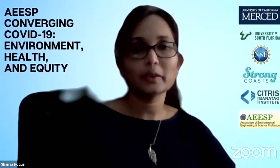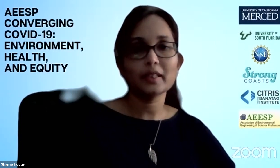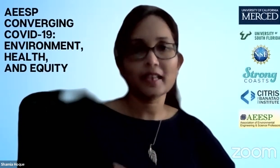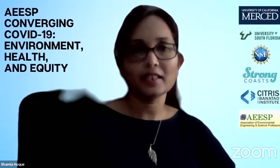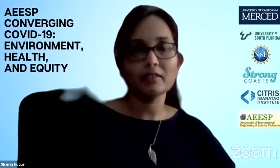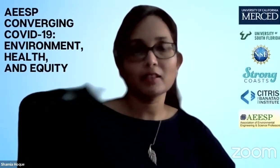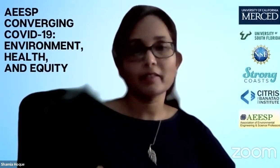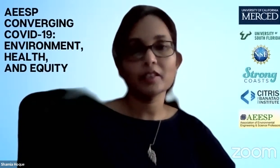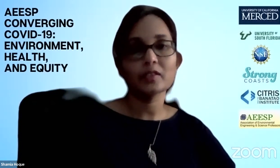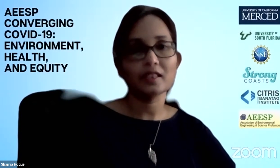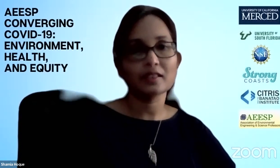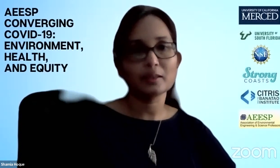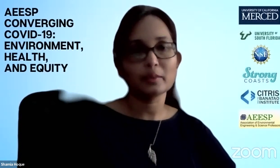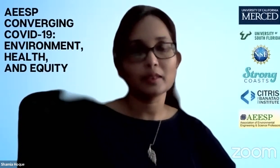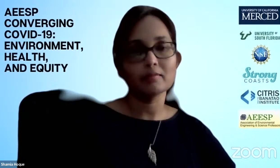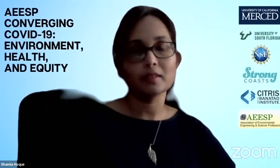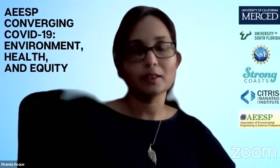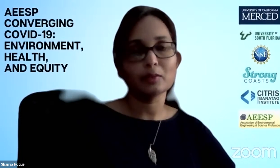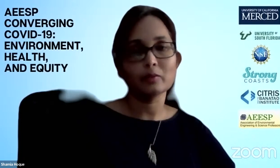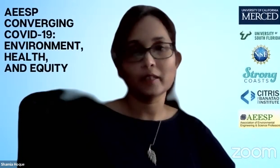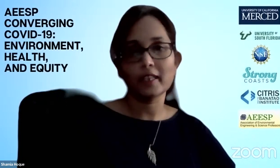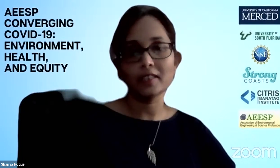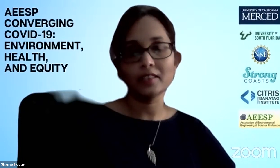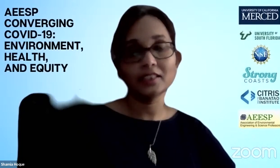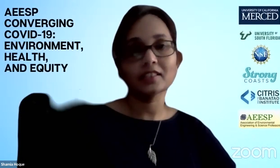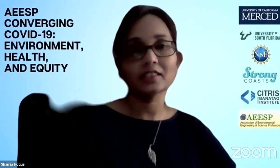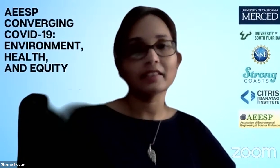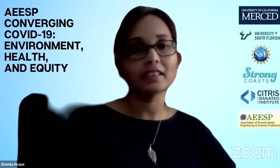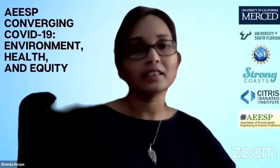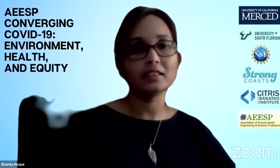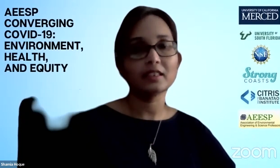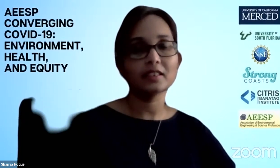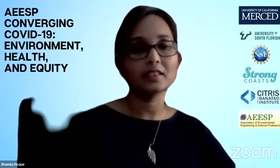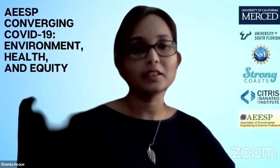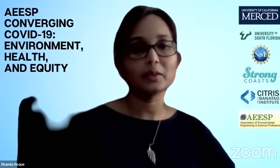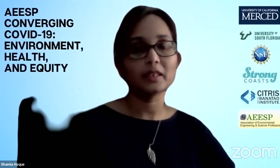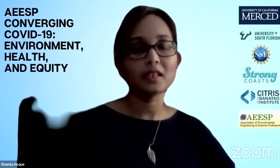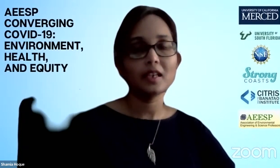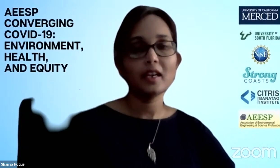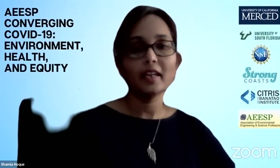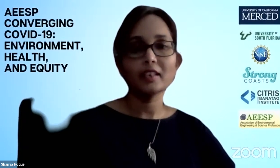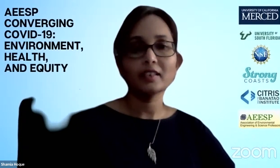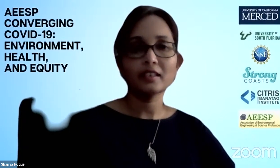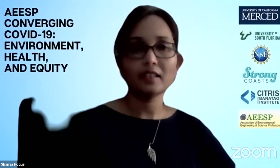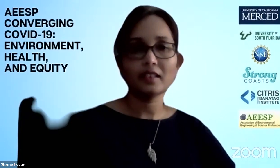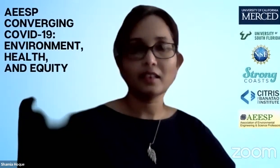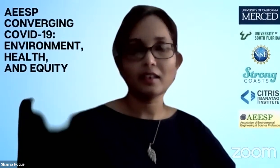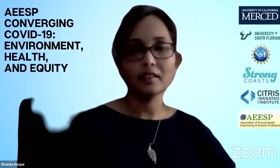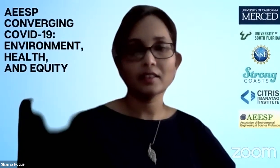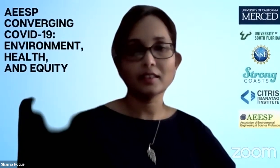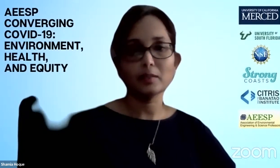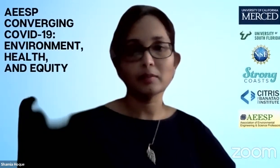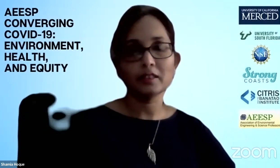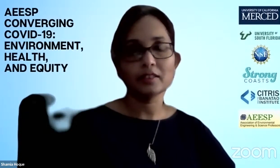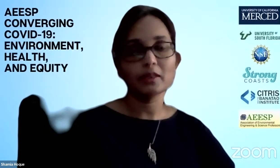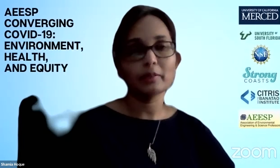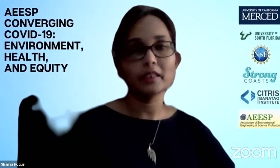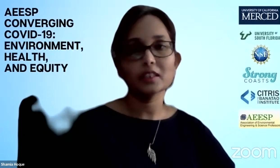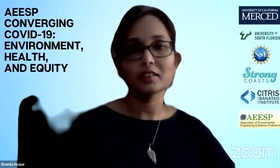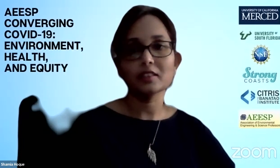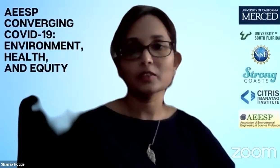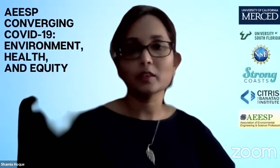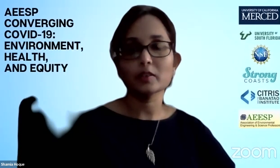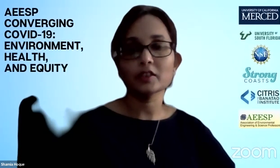in touch with that level of enthusiasm and getting teachers interested into it. And as I think Haas and